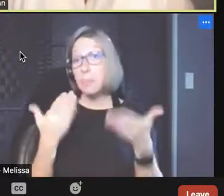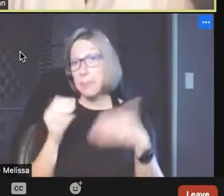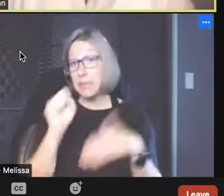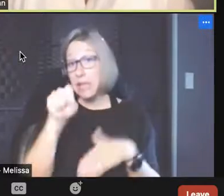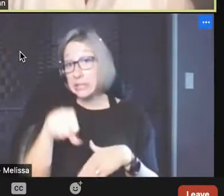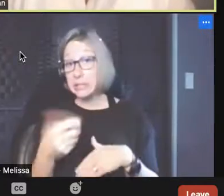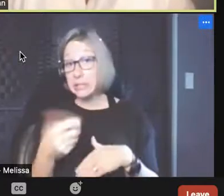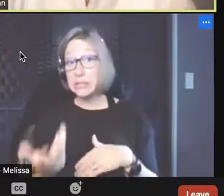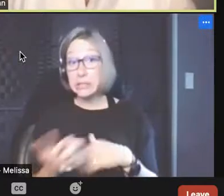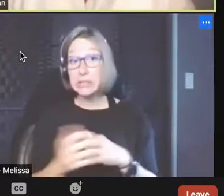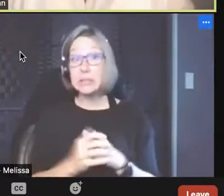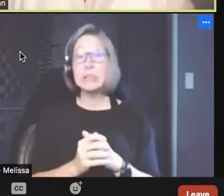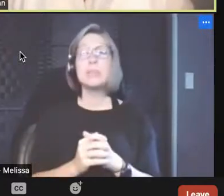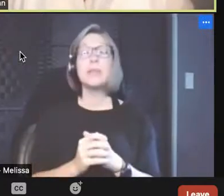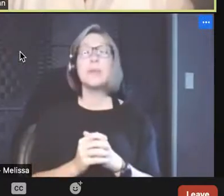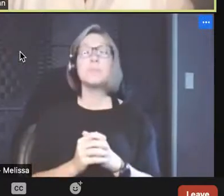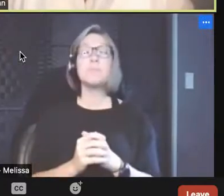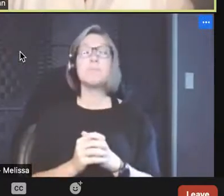I will share with you is that